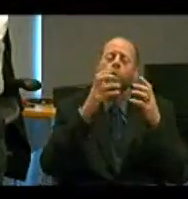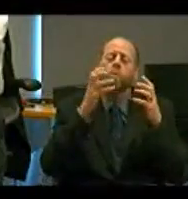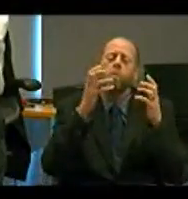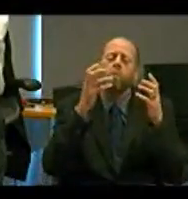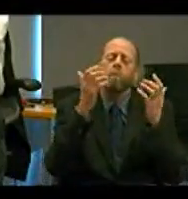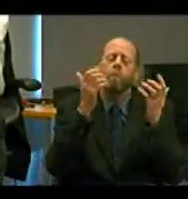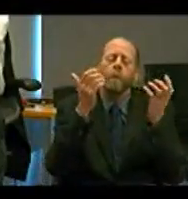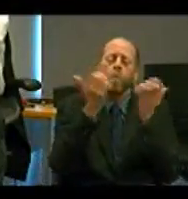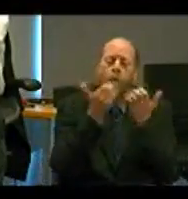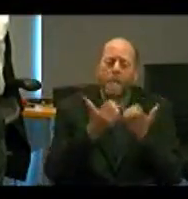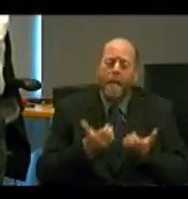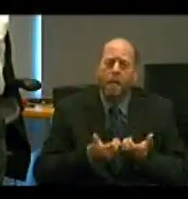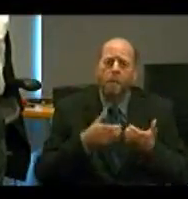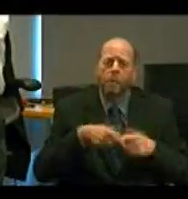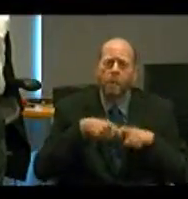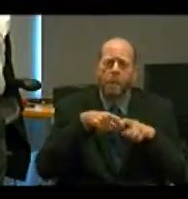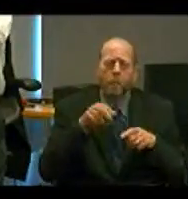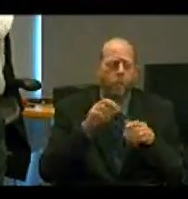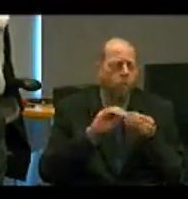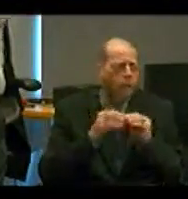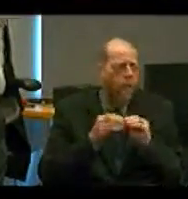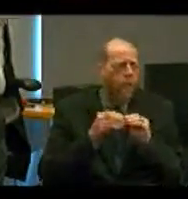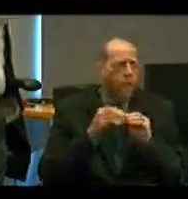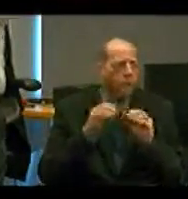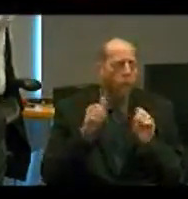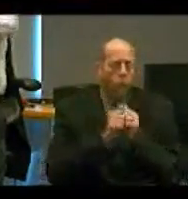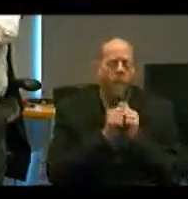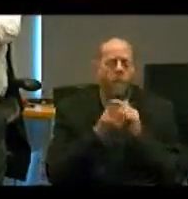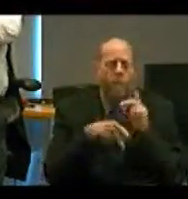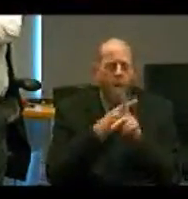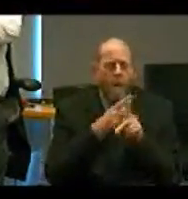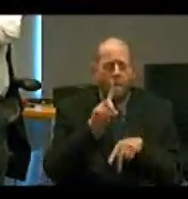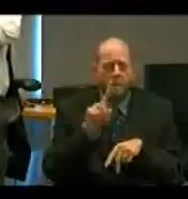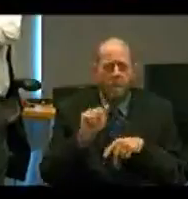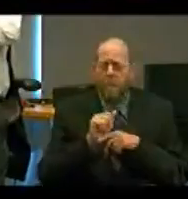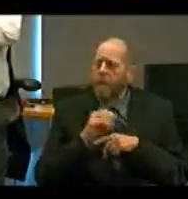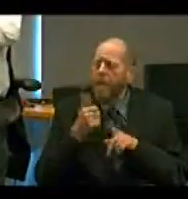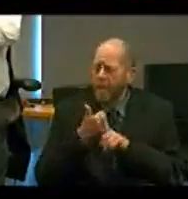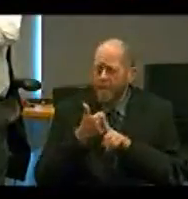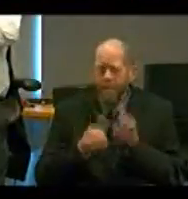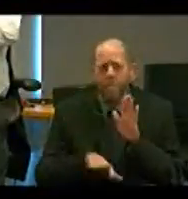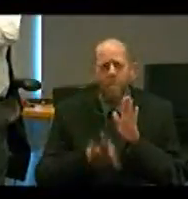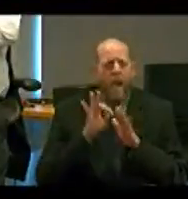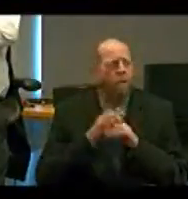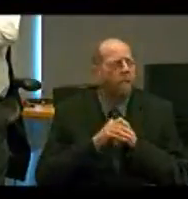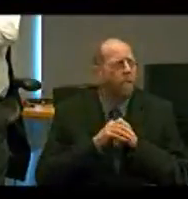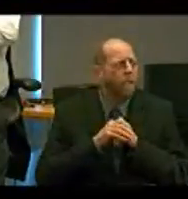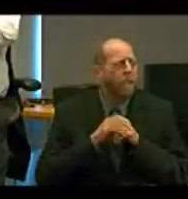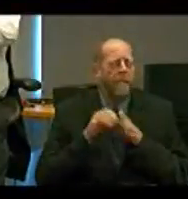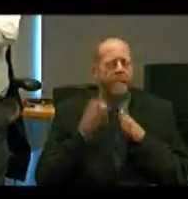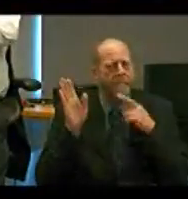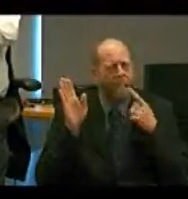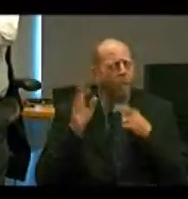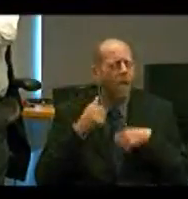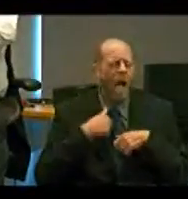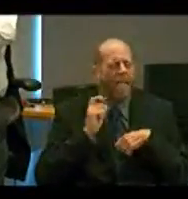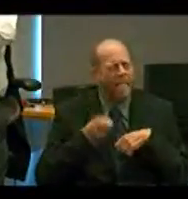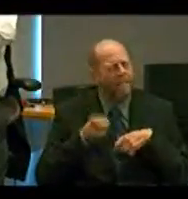suspension rates, controlling for various demographic factors by the type of disability. And it found, and it's in my testimony, I'm going to be approximate